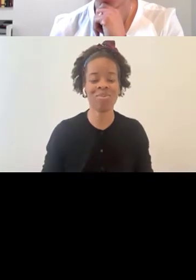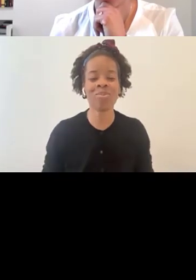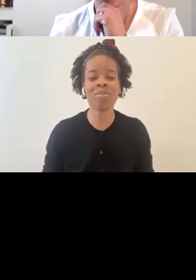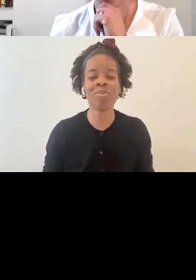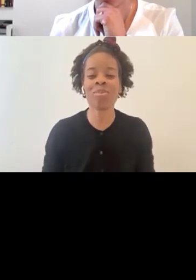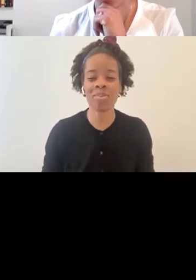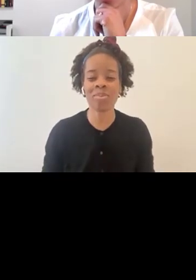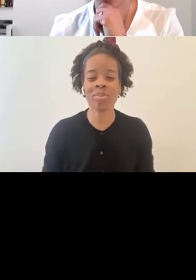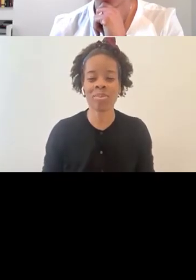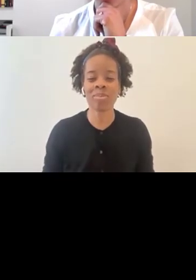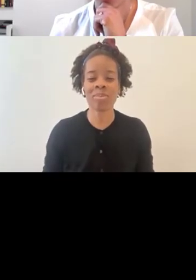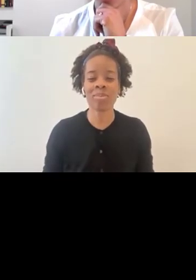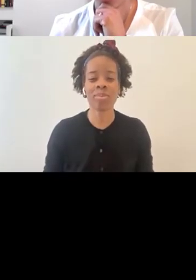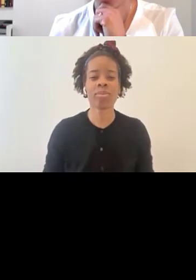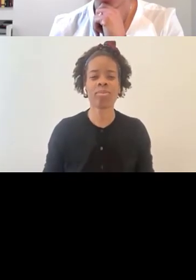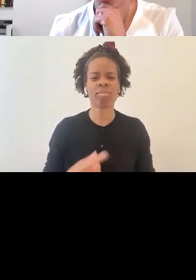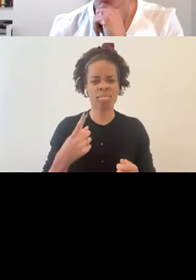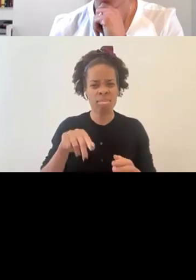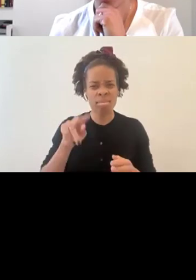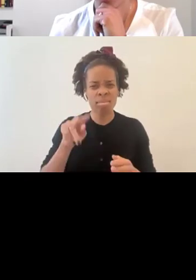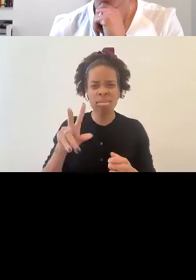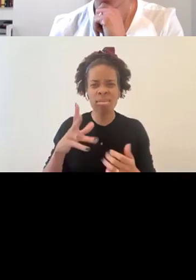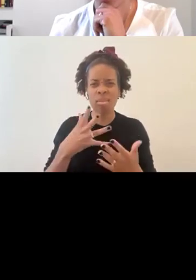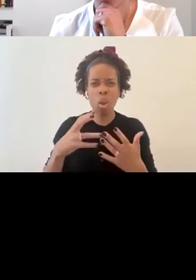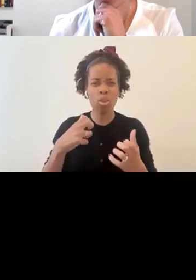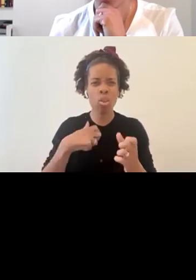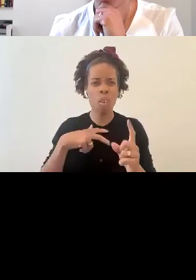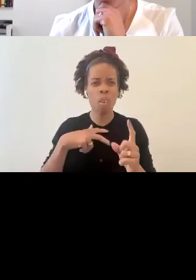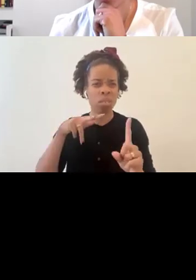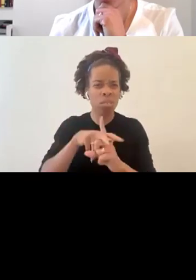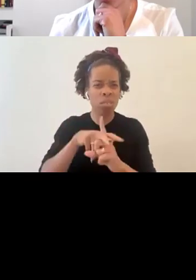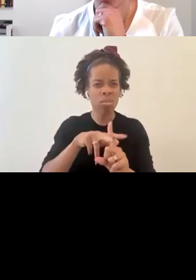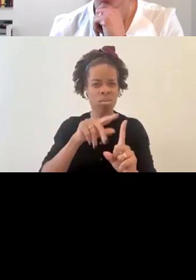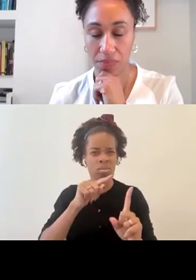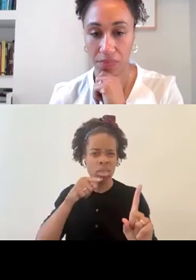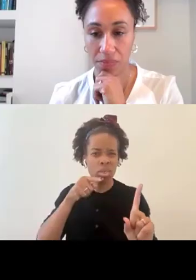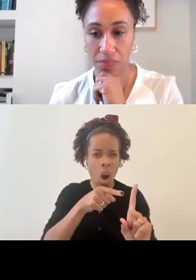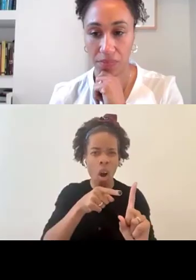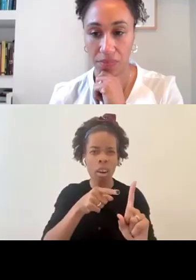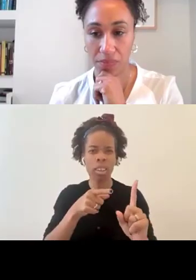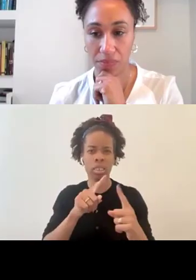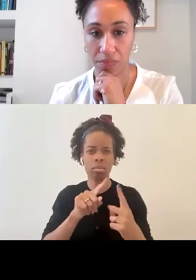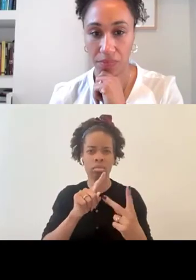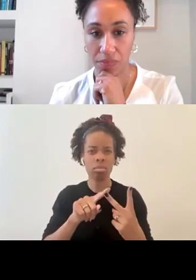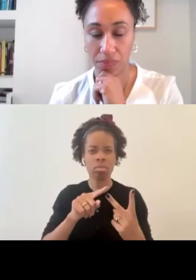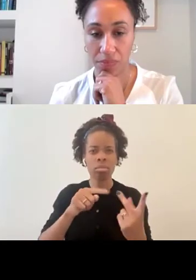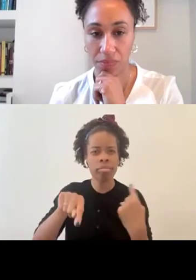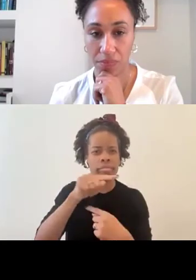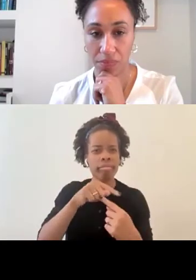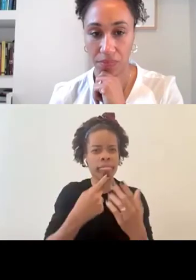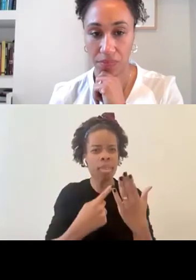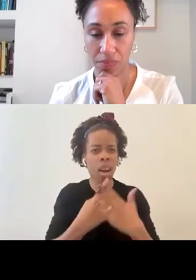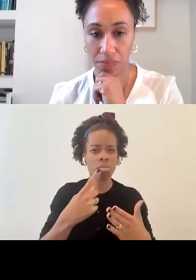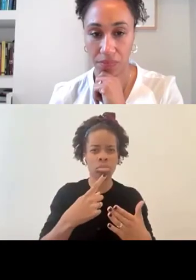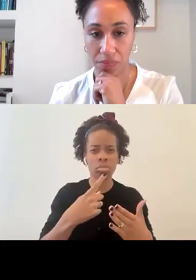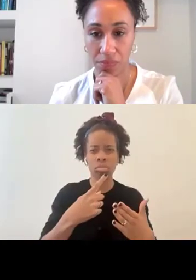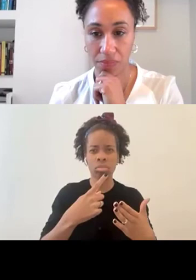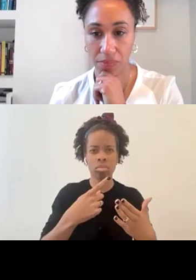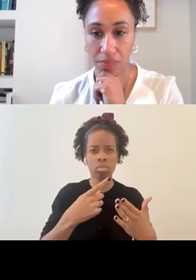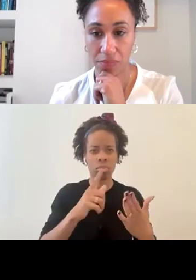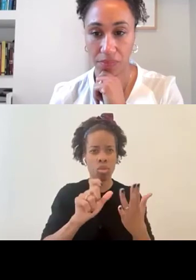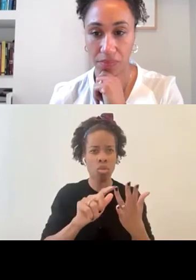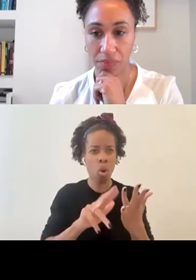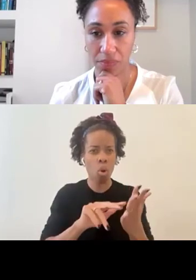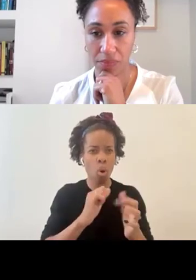terrible victimization, rapes and other things in the Congo and in the DRC and